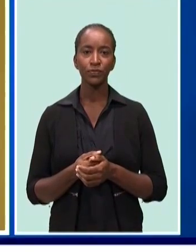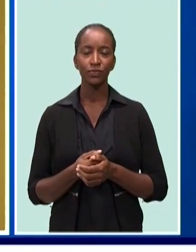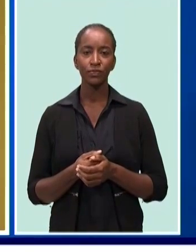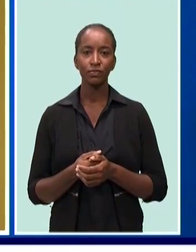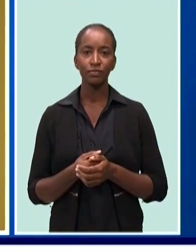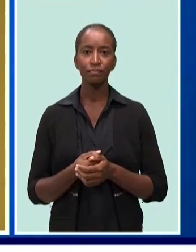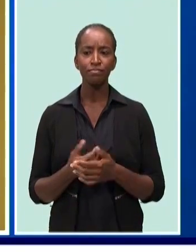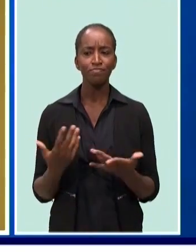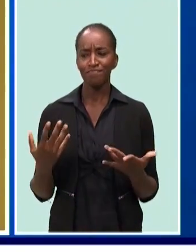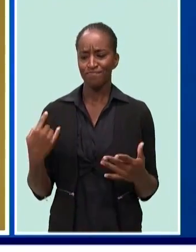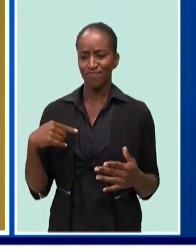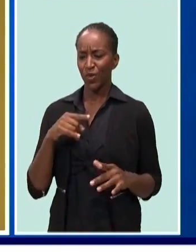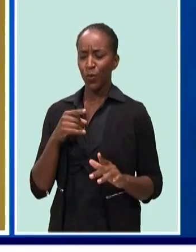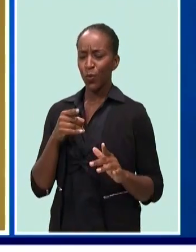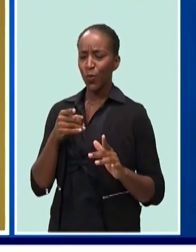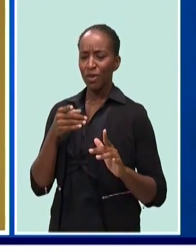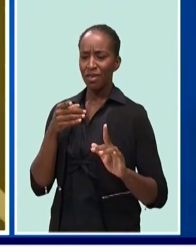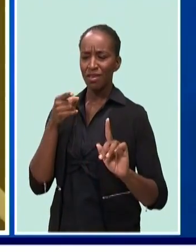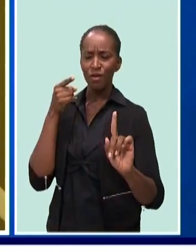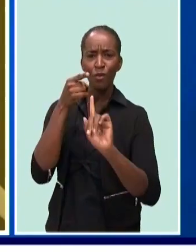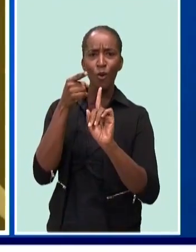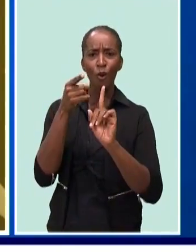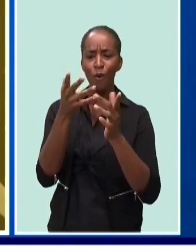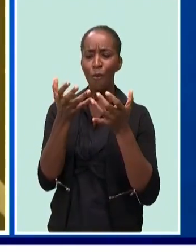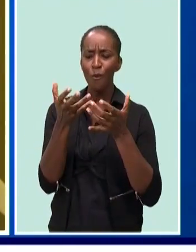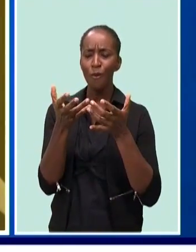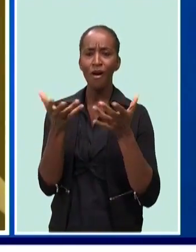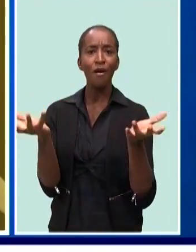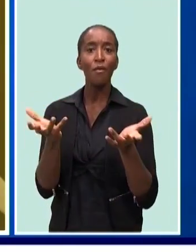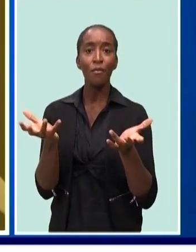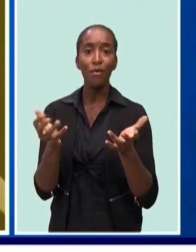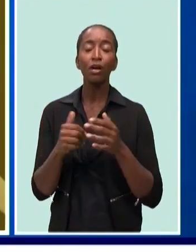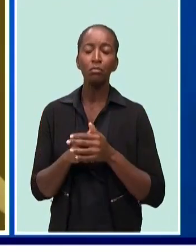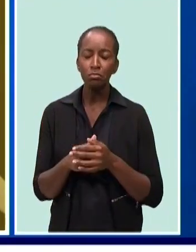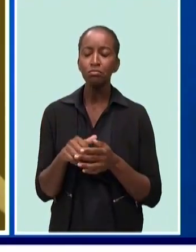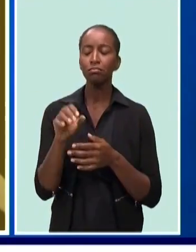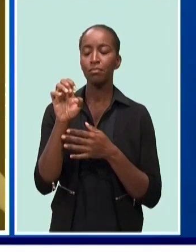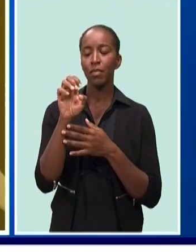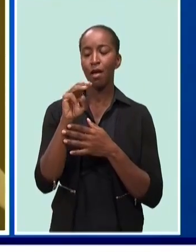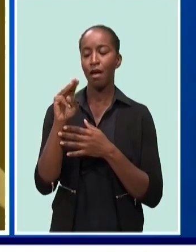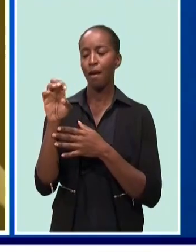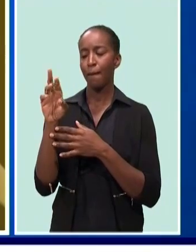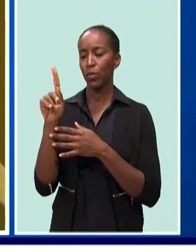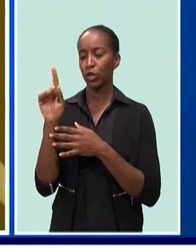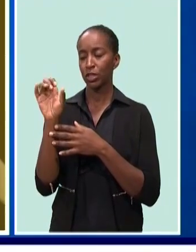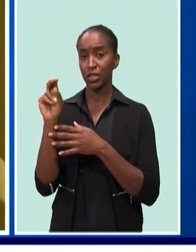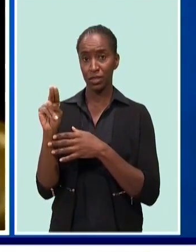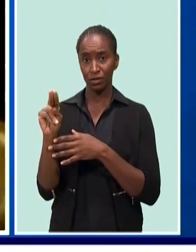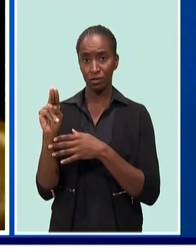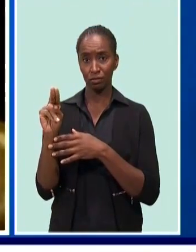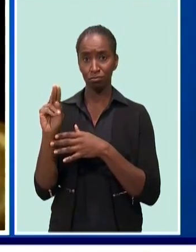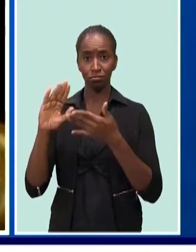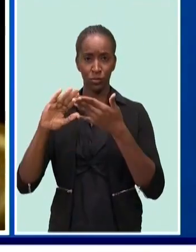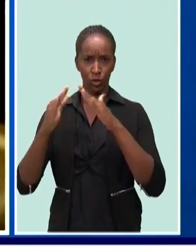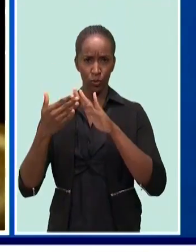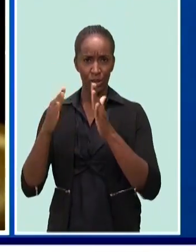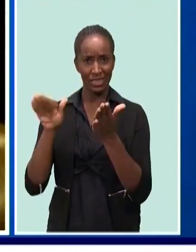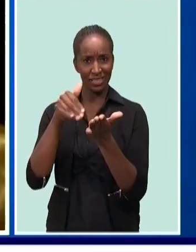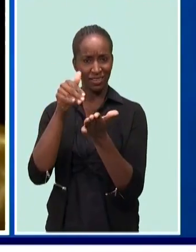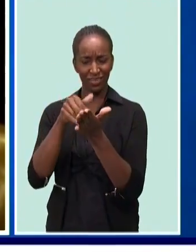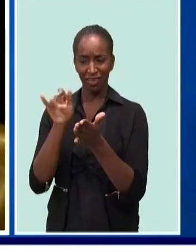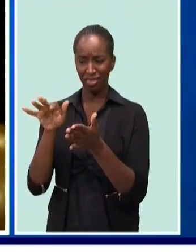What is it we're trying to do? Well, first of all, Emerton Community Center is in bad shape. Secured